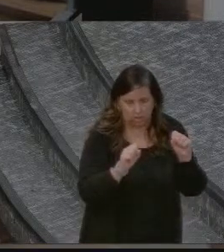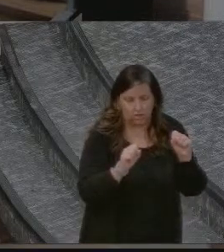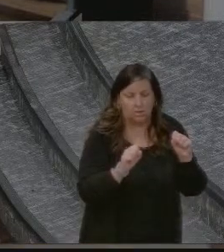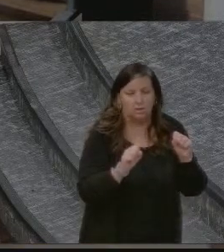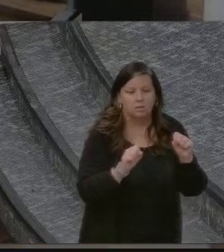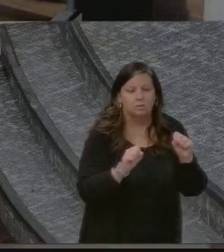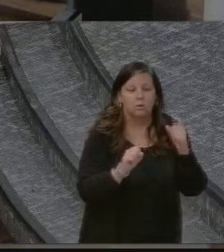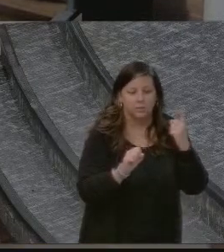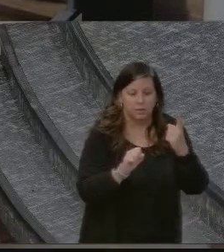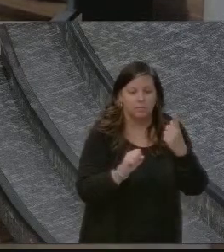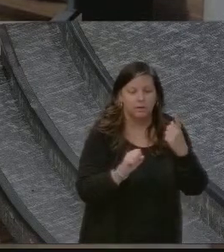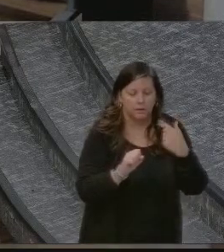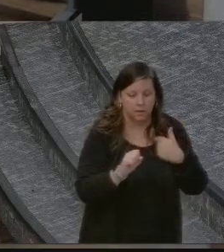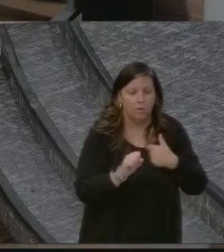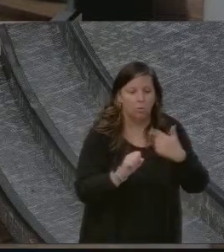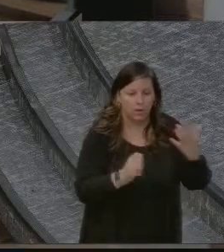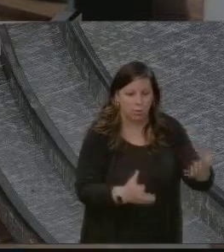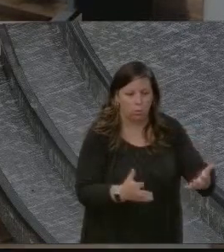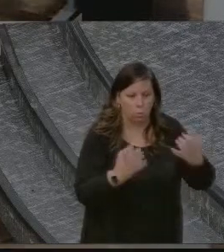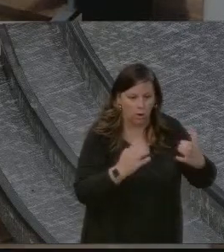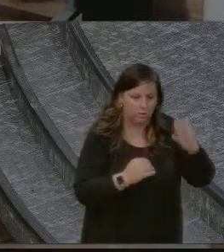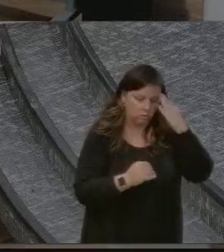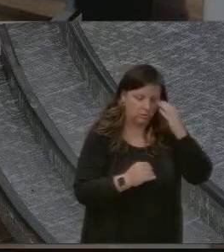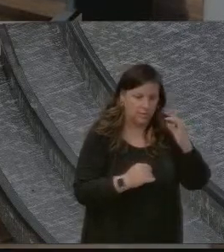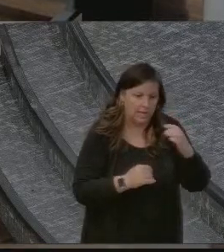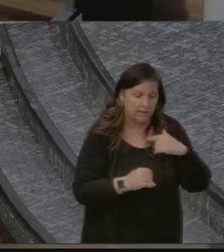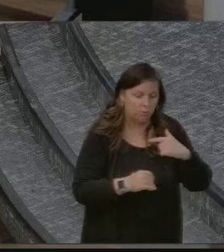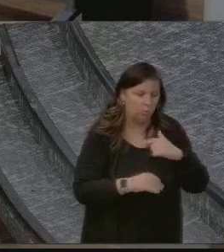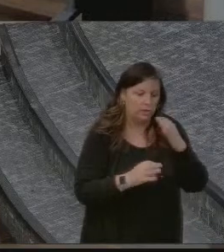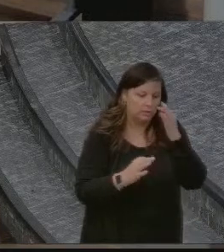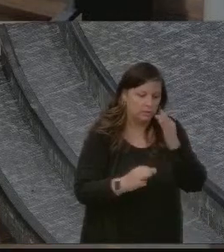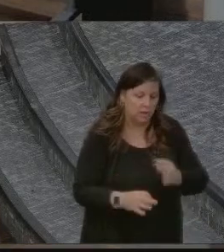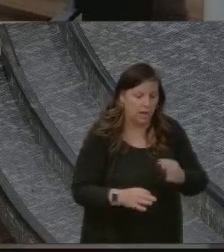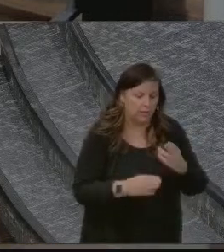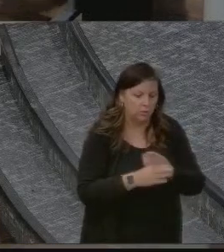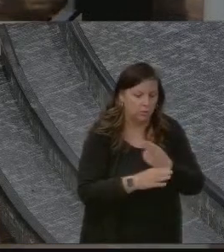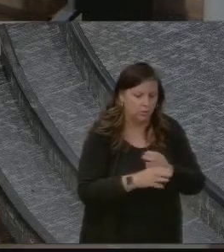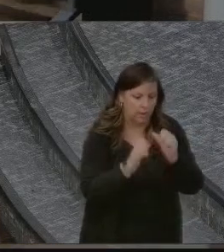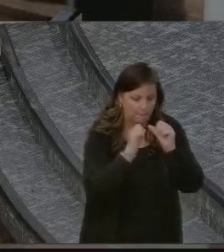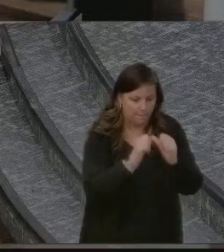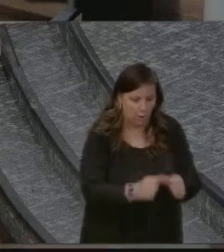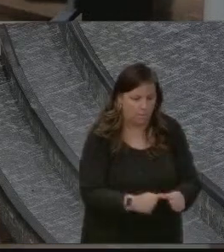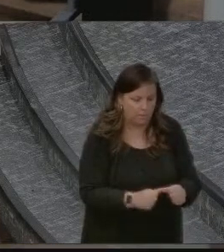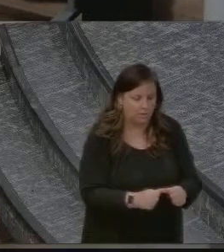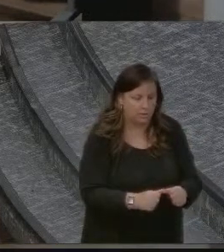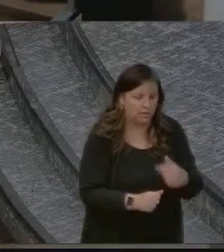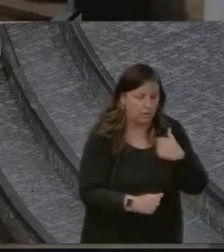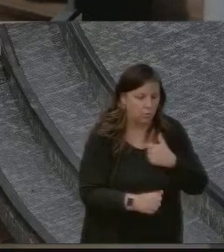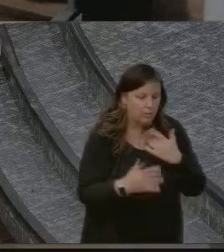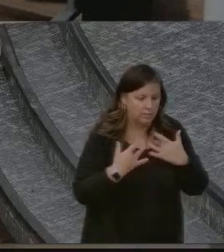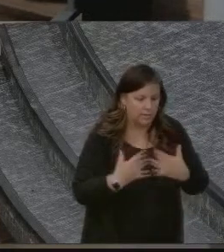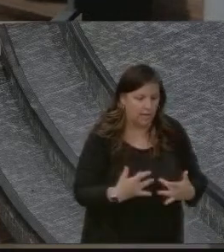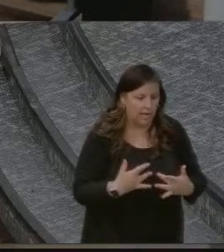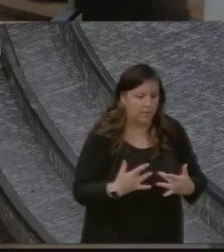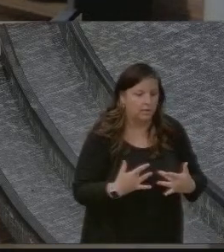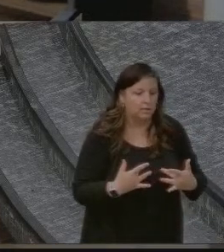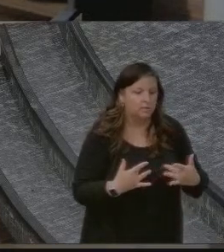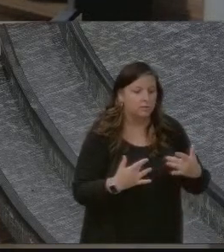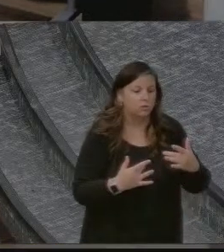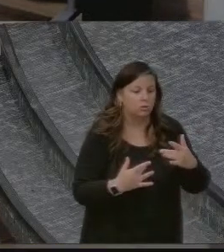And then if we decide to use it permanently, we usually do anywhere from a 3 to 5 year resource